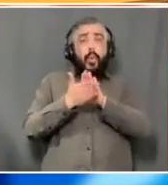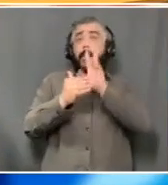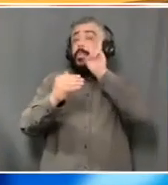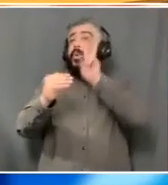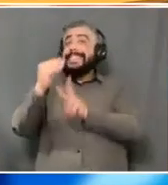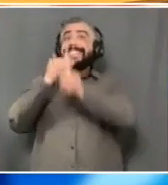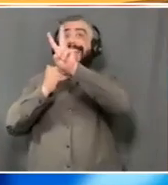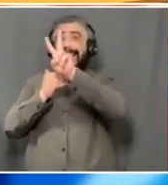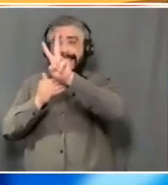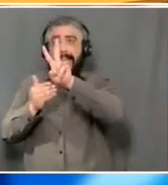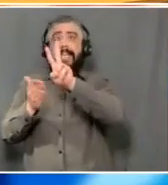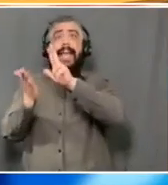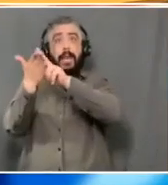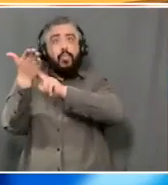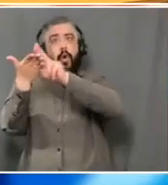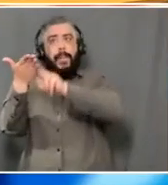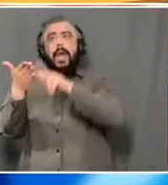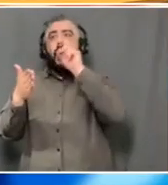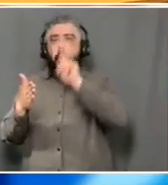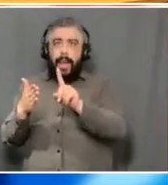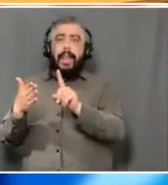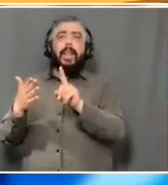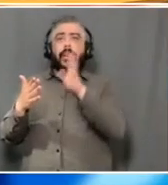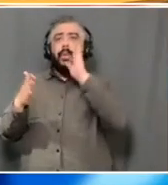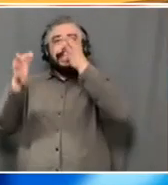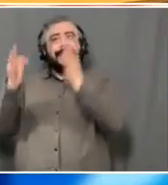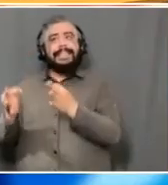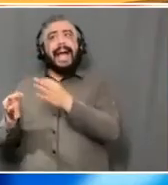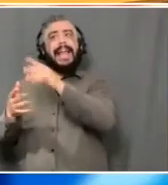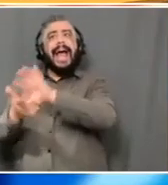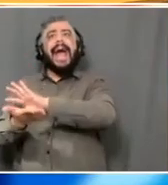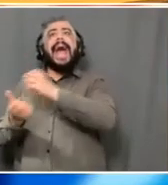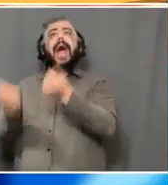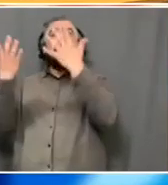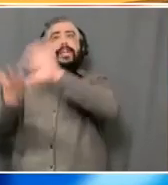the largest amount of their resources in any given year.